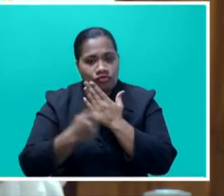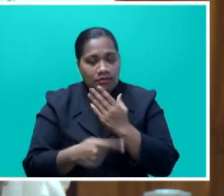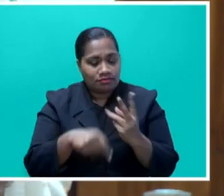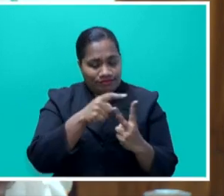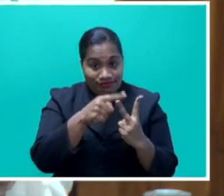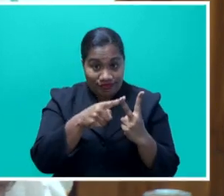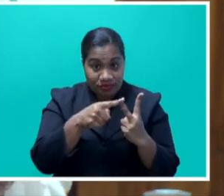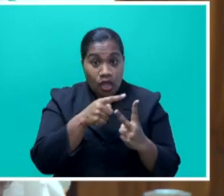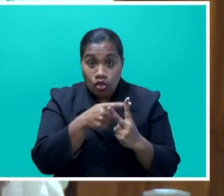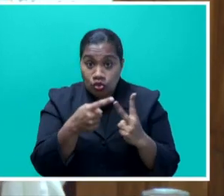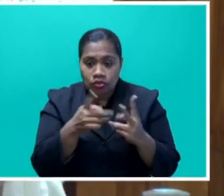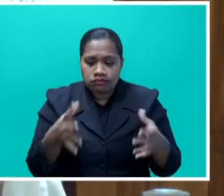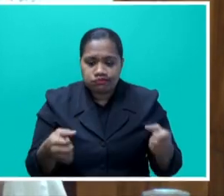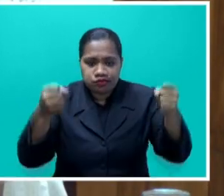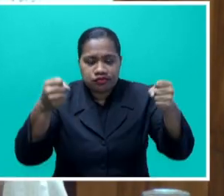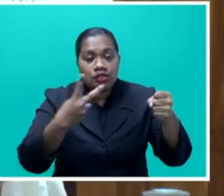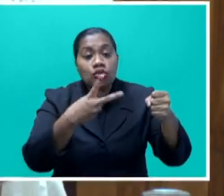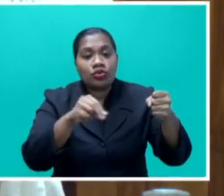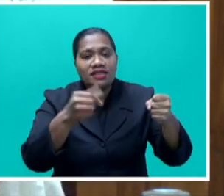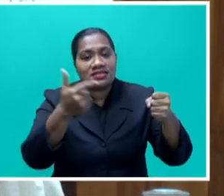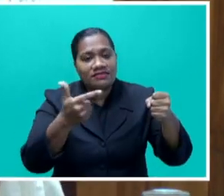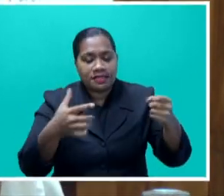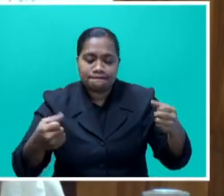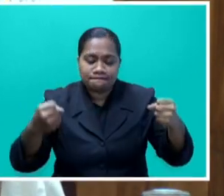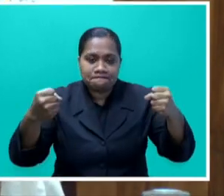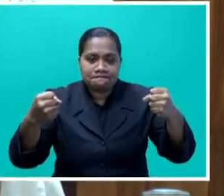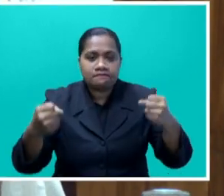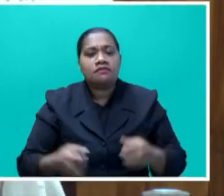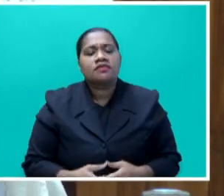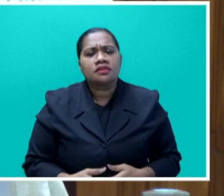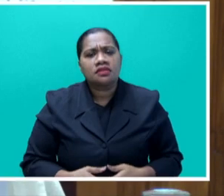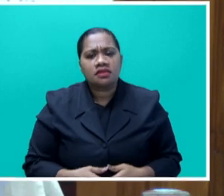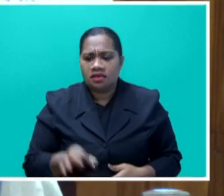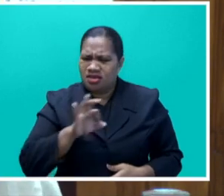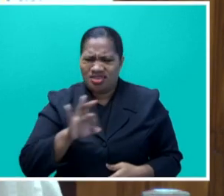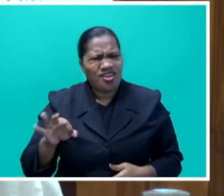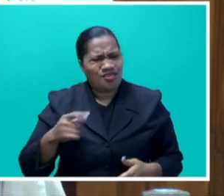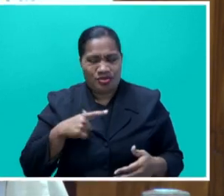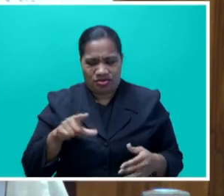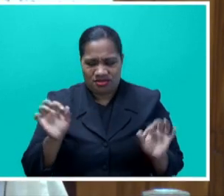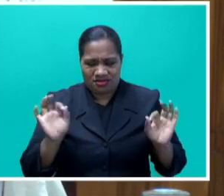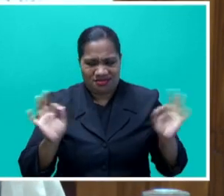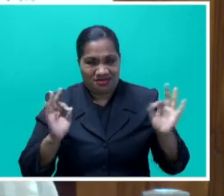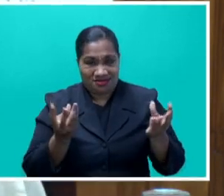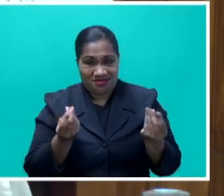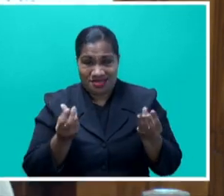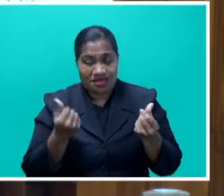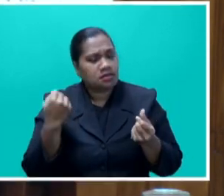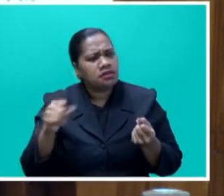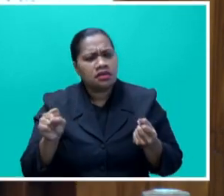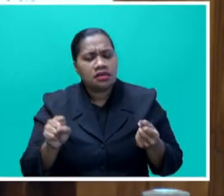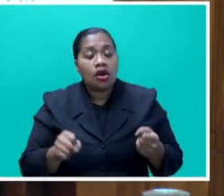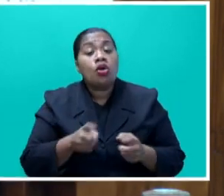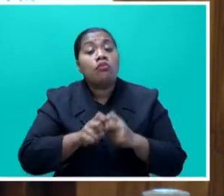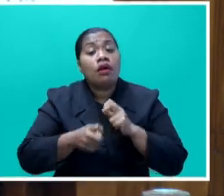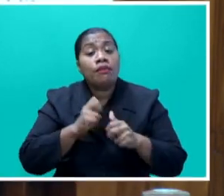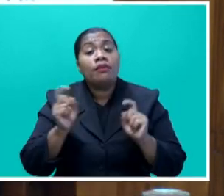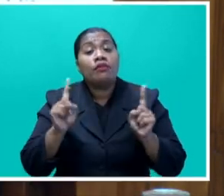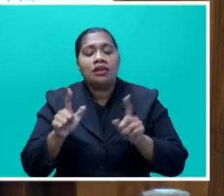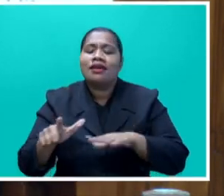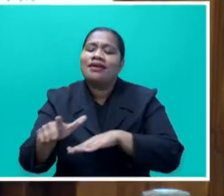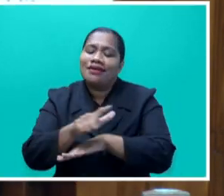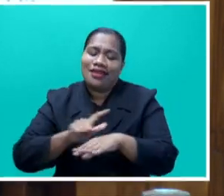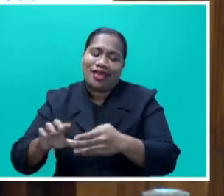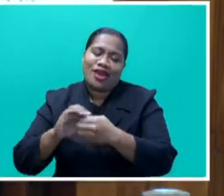since 2017. This was not because we didn't have the funds. The problem was landowner